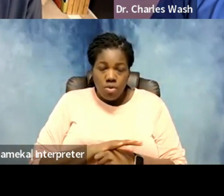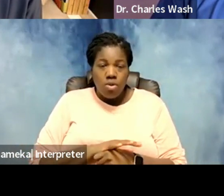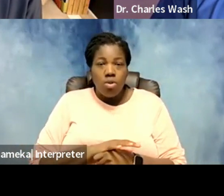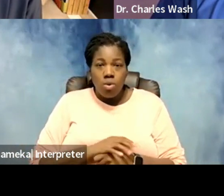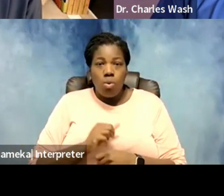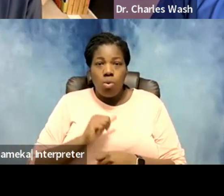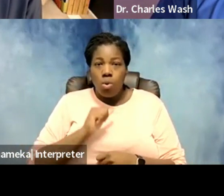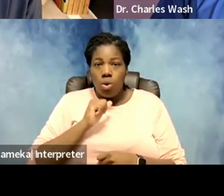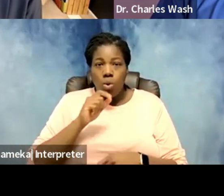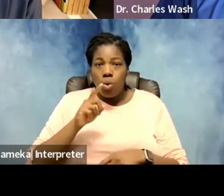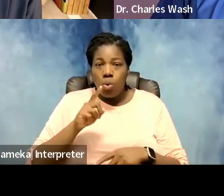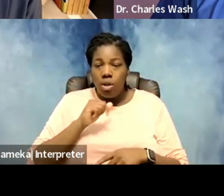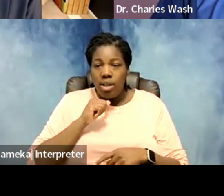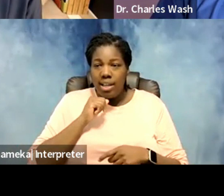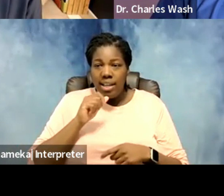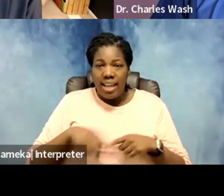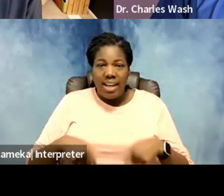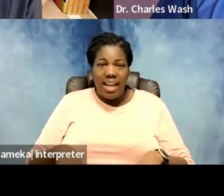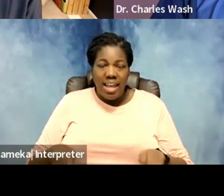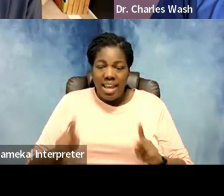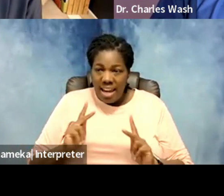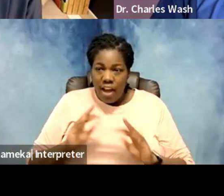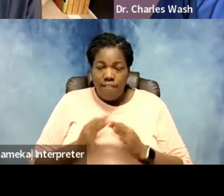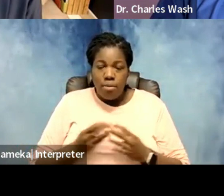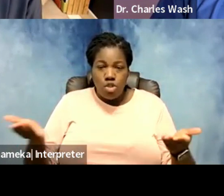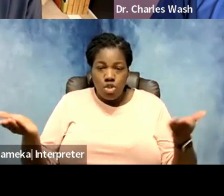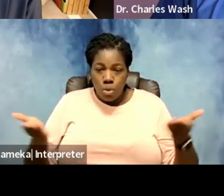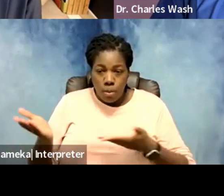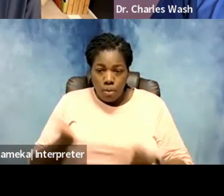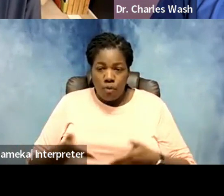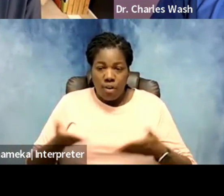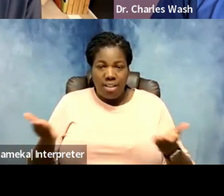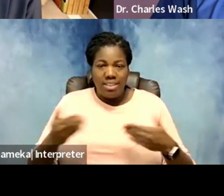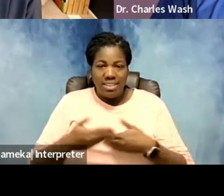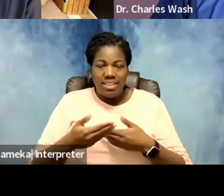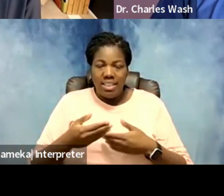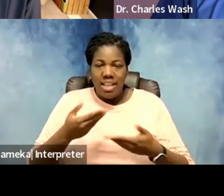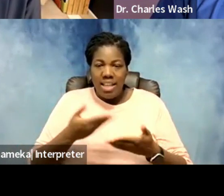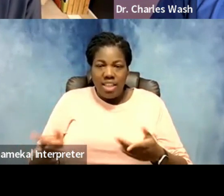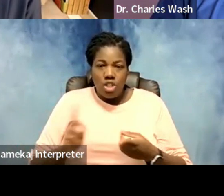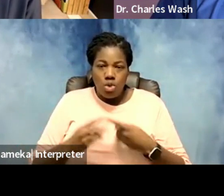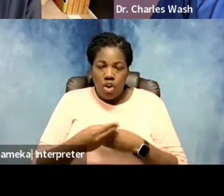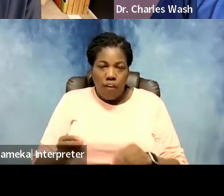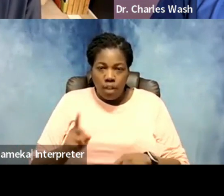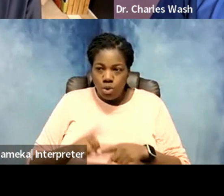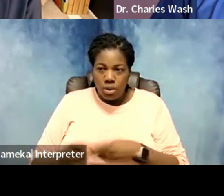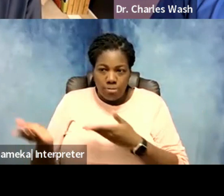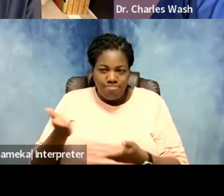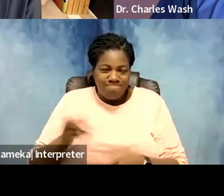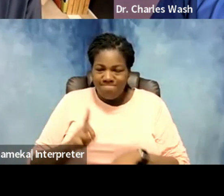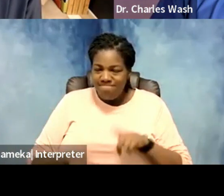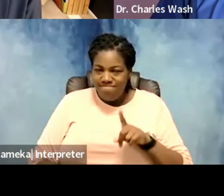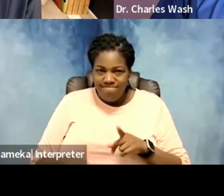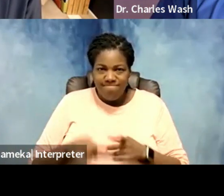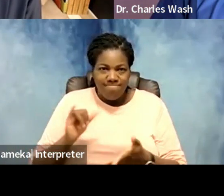not able to allow families to bring their own items into the visitation. So there was no outside items that could come in. So